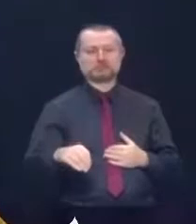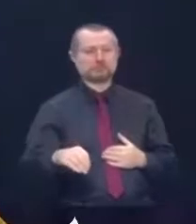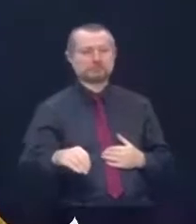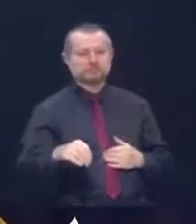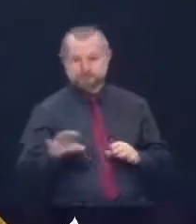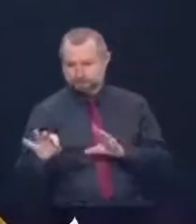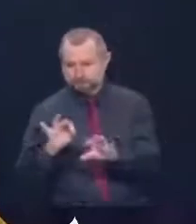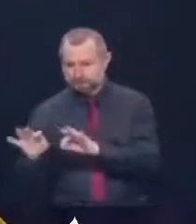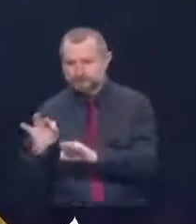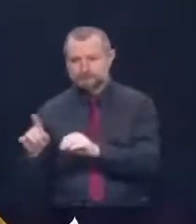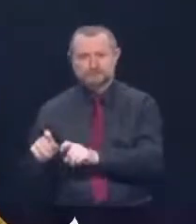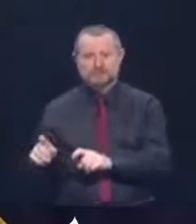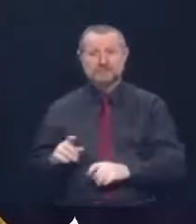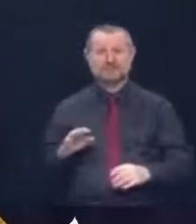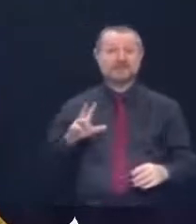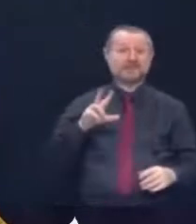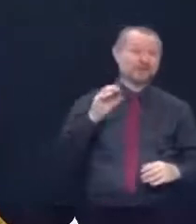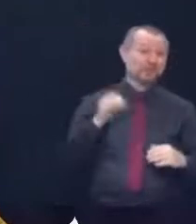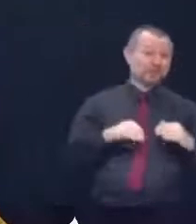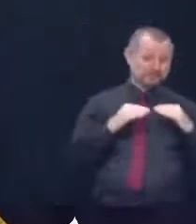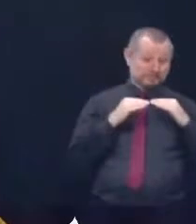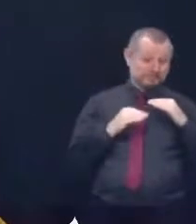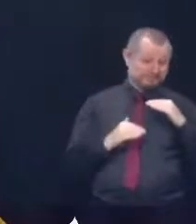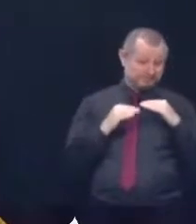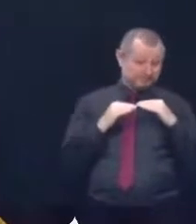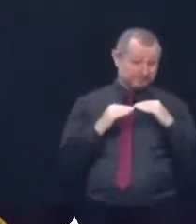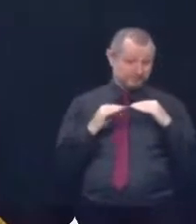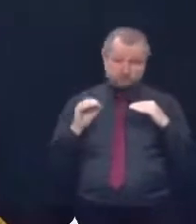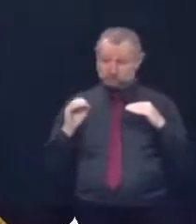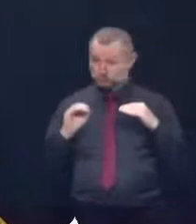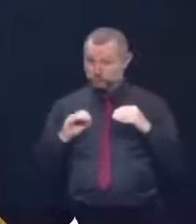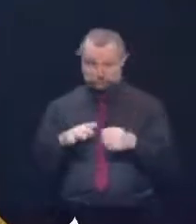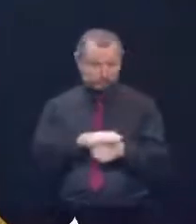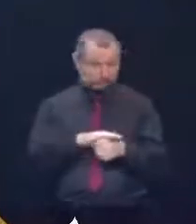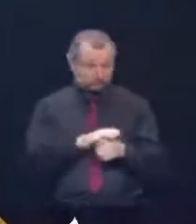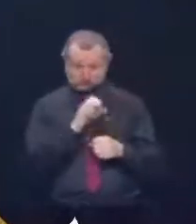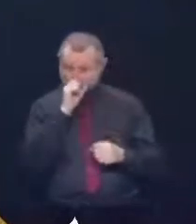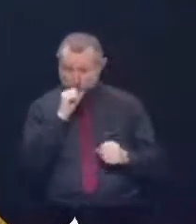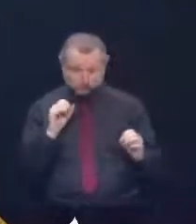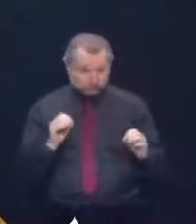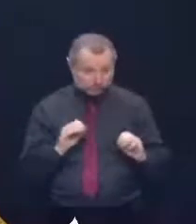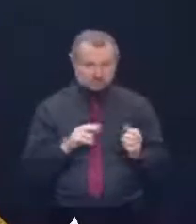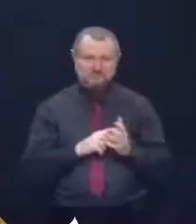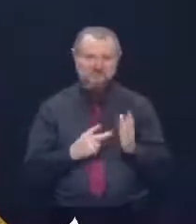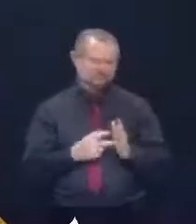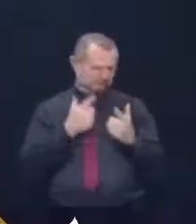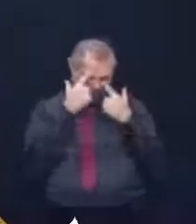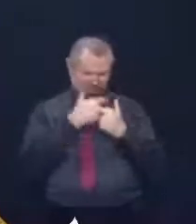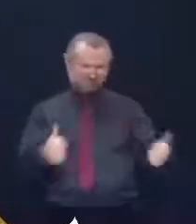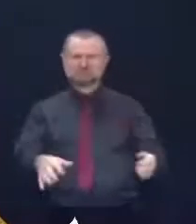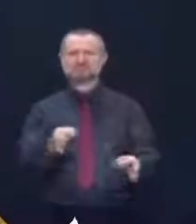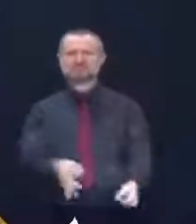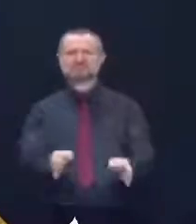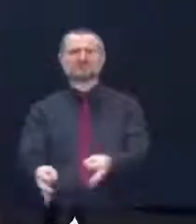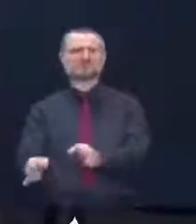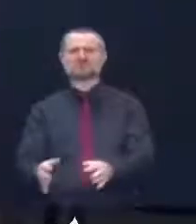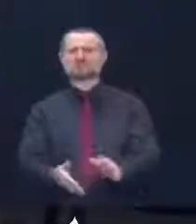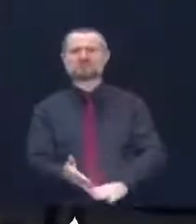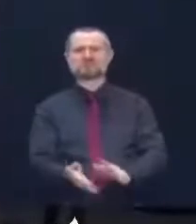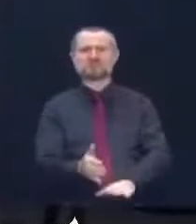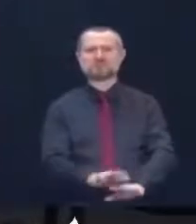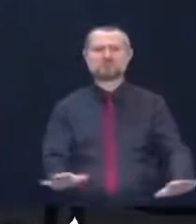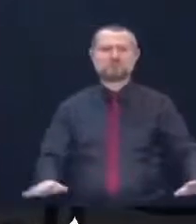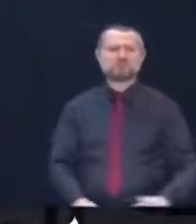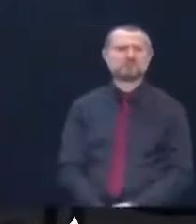not in an orange zone school, it's totally up to the local government. Governor, the head